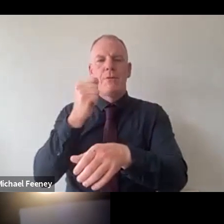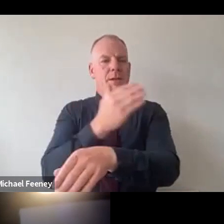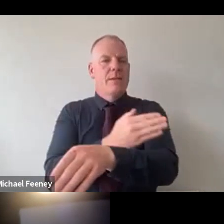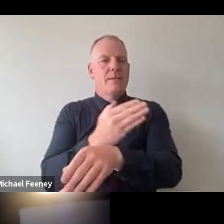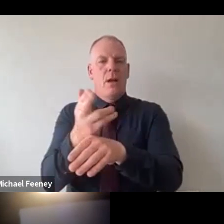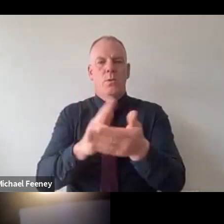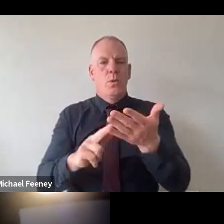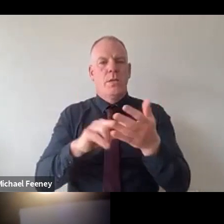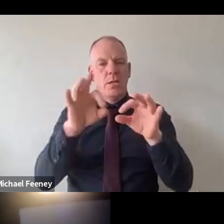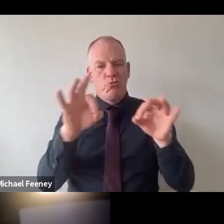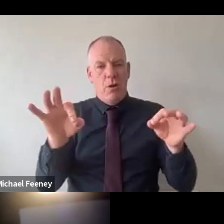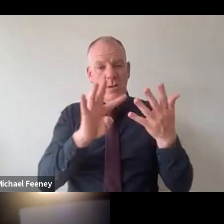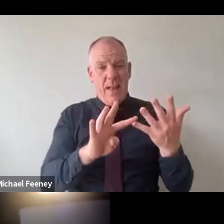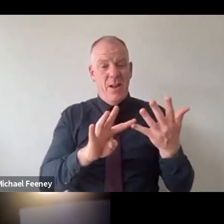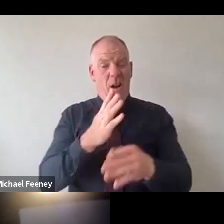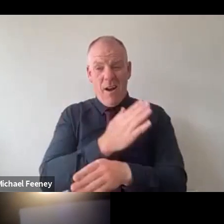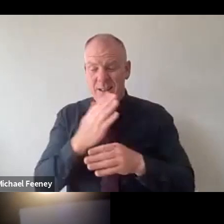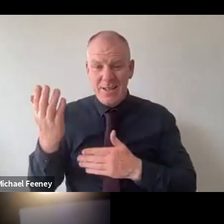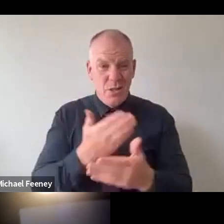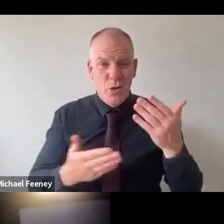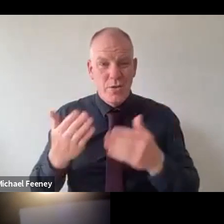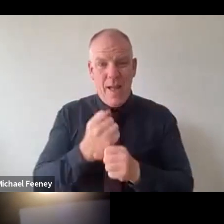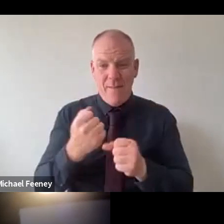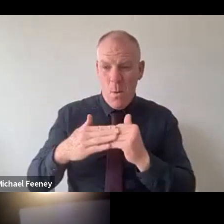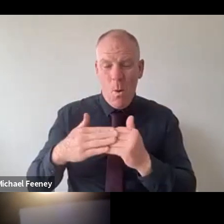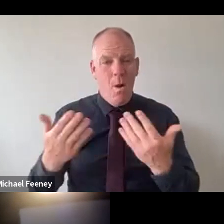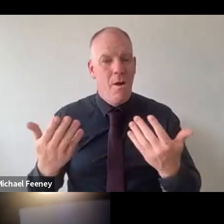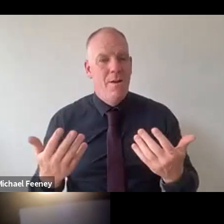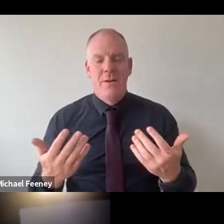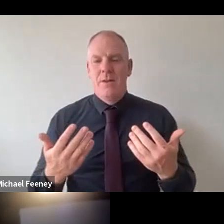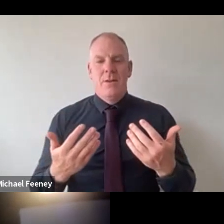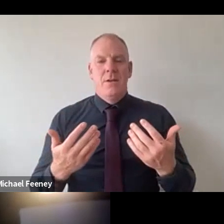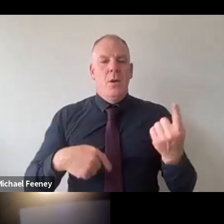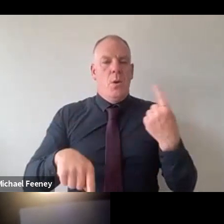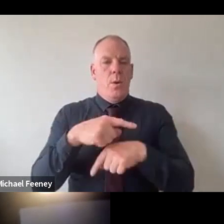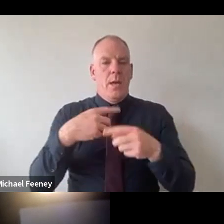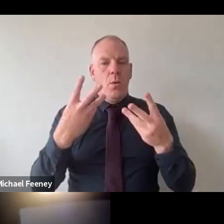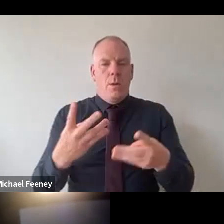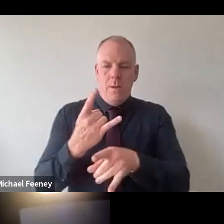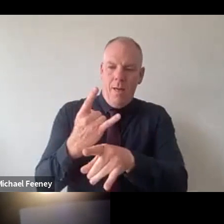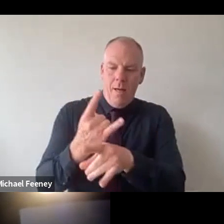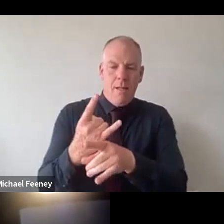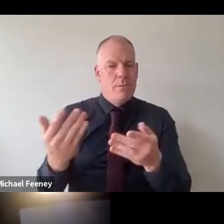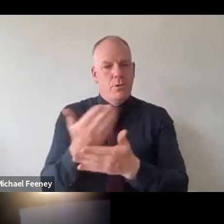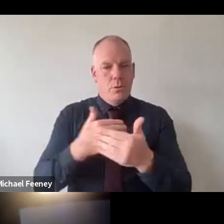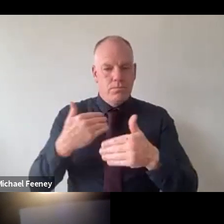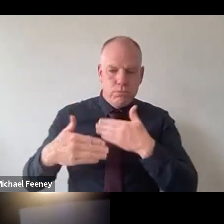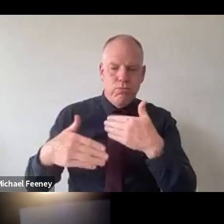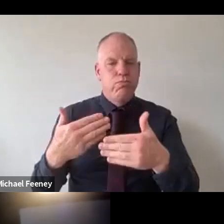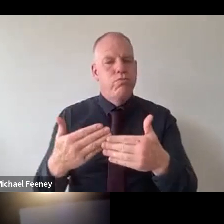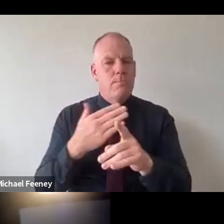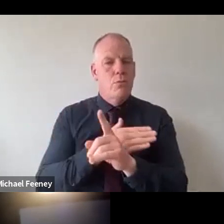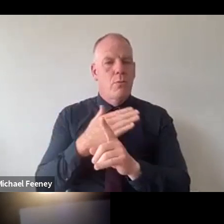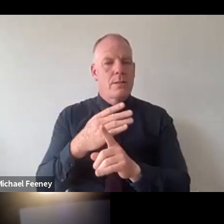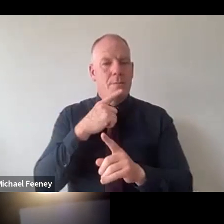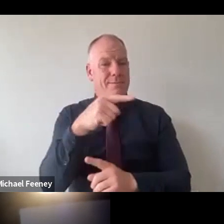the grounds or started discussions about introducing them. We are hoping to help these discussions. However, the